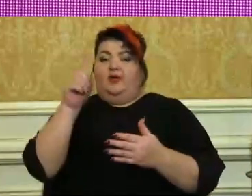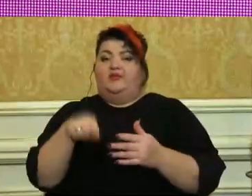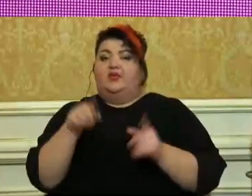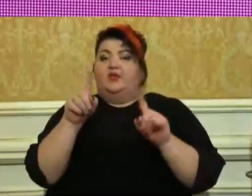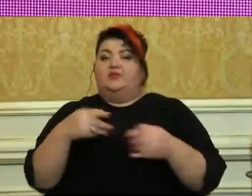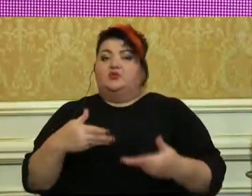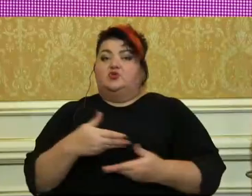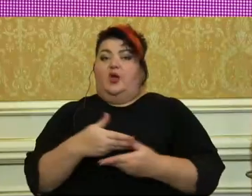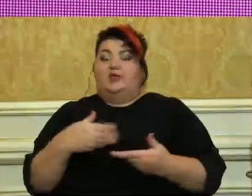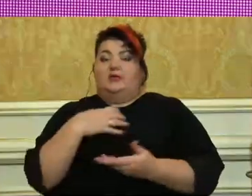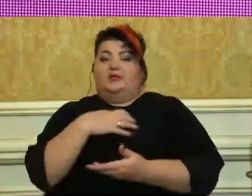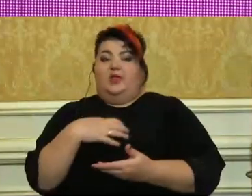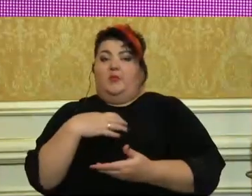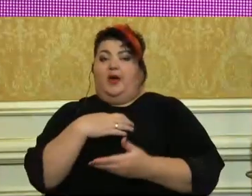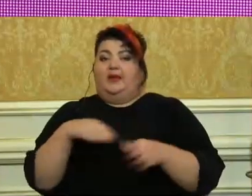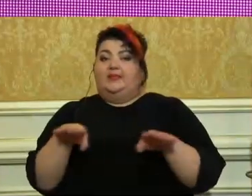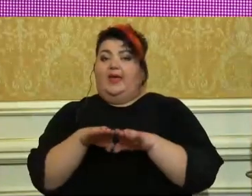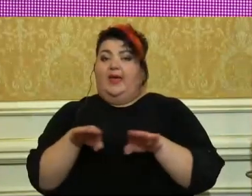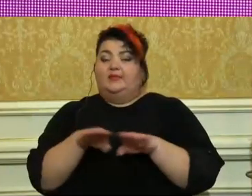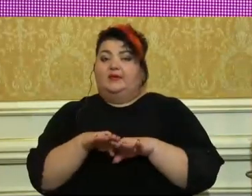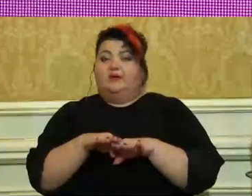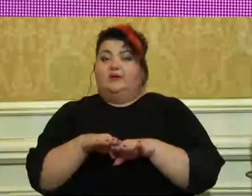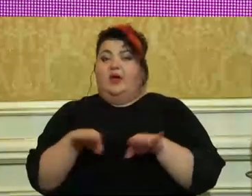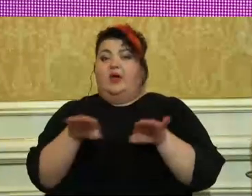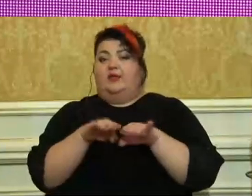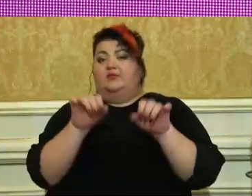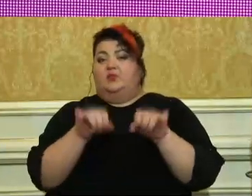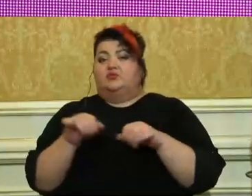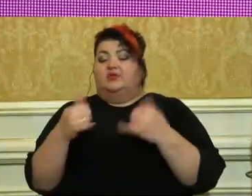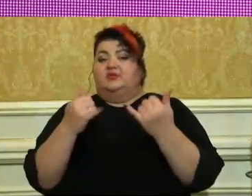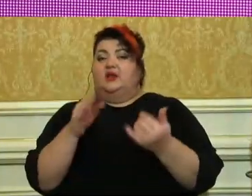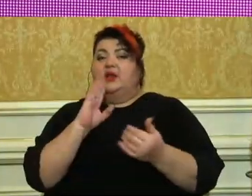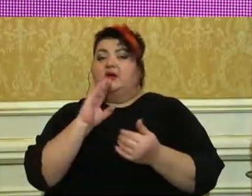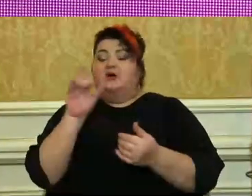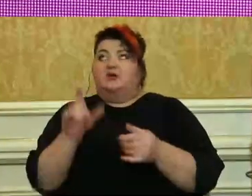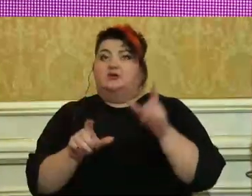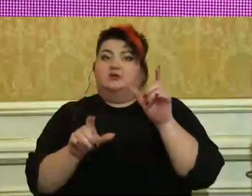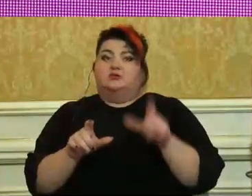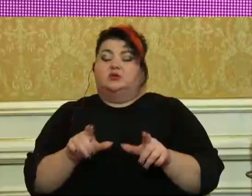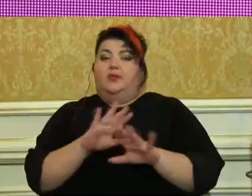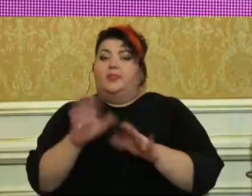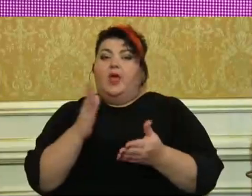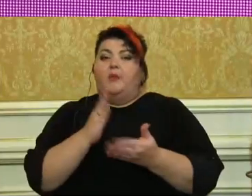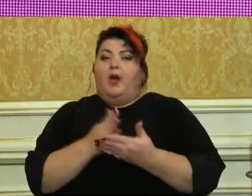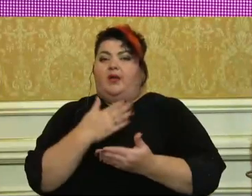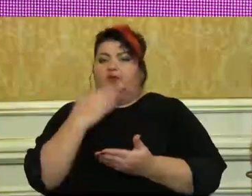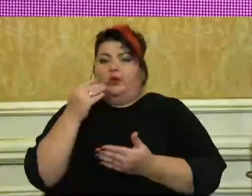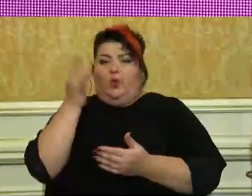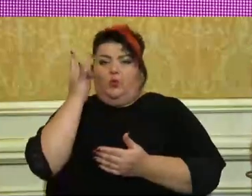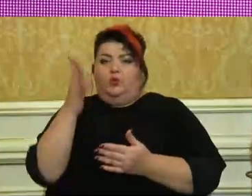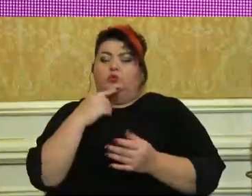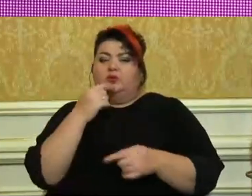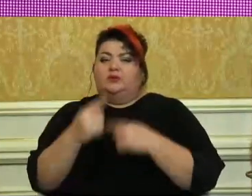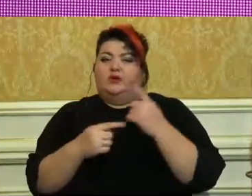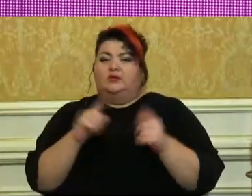women's rights, equal opportunities are human rights. And there is no culture, tradition, or religion that can